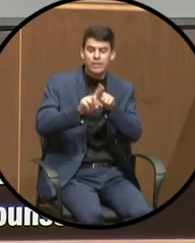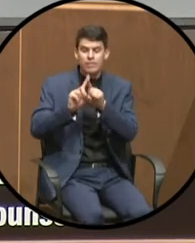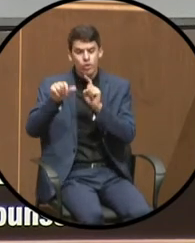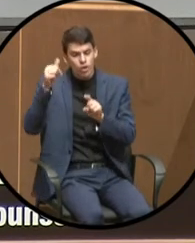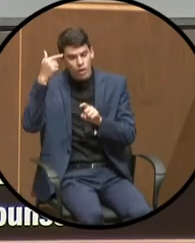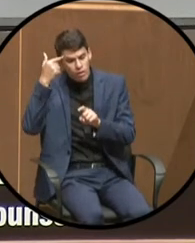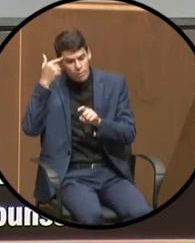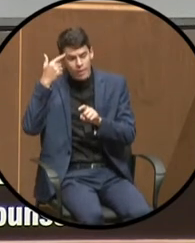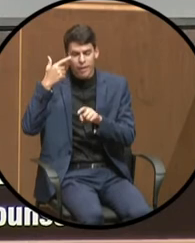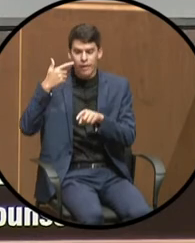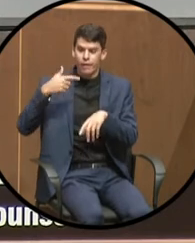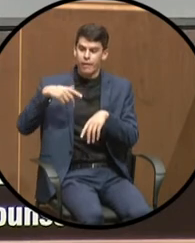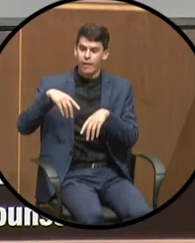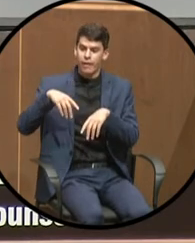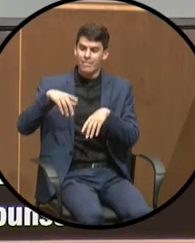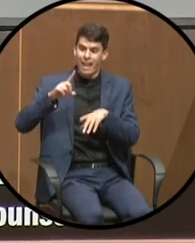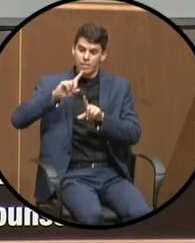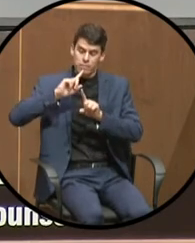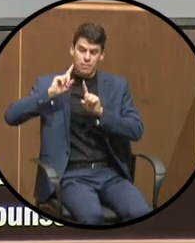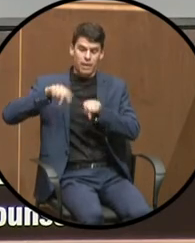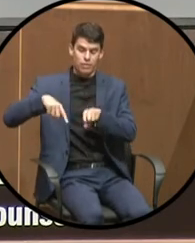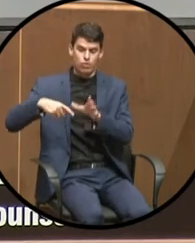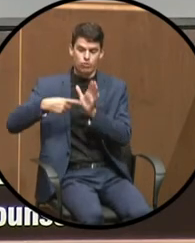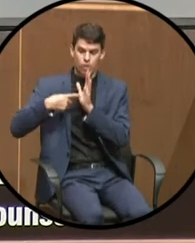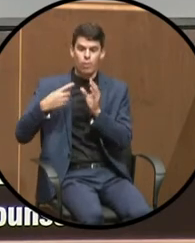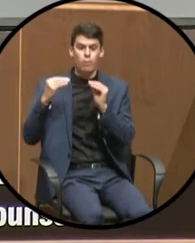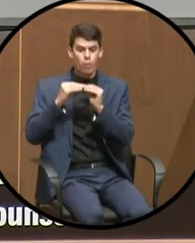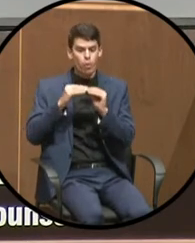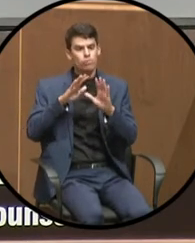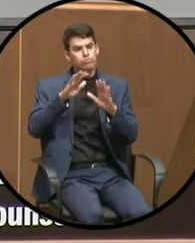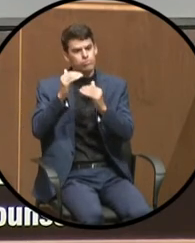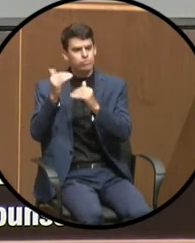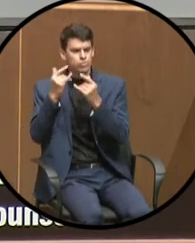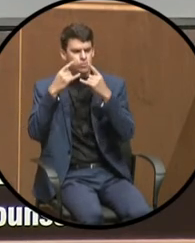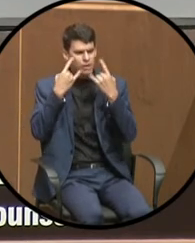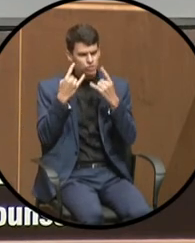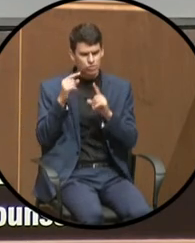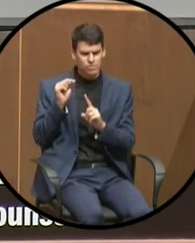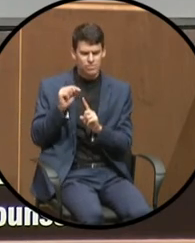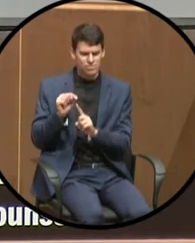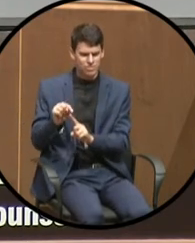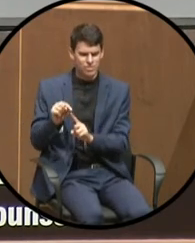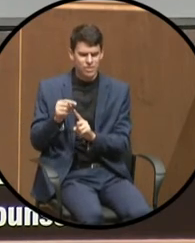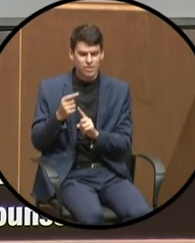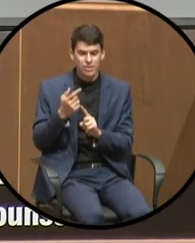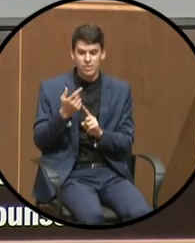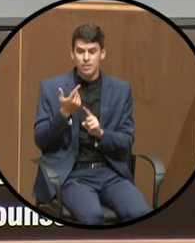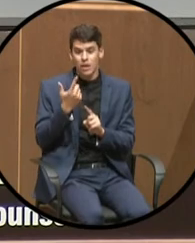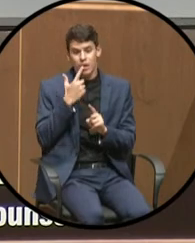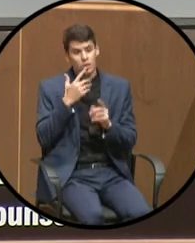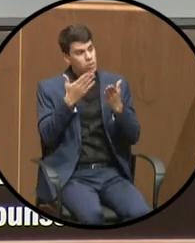issuing updated guidance that mandates more restrictive face coverings. It would not be done lightly